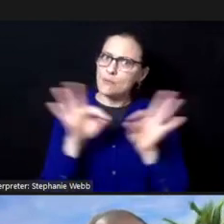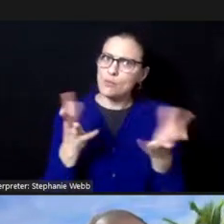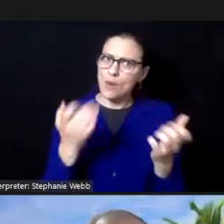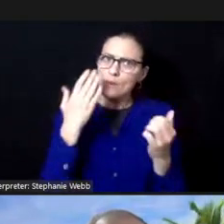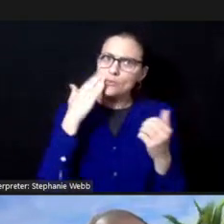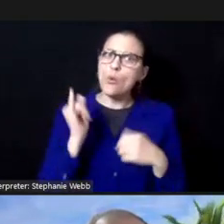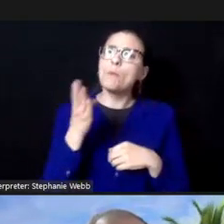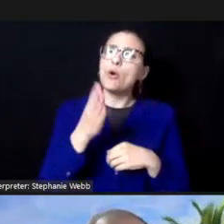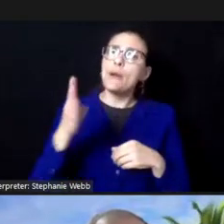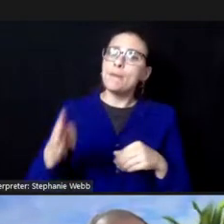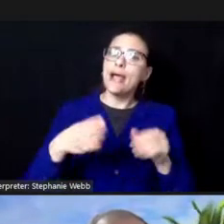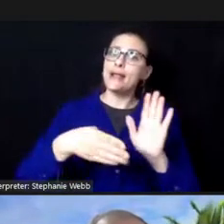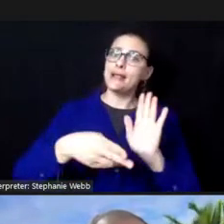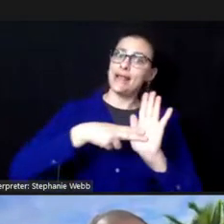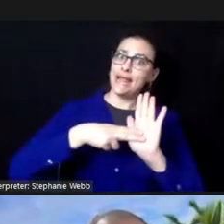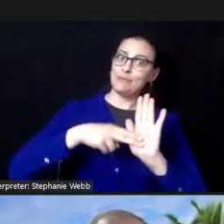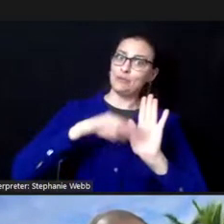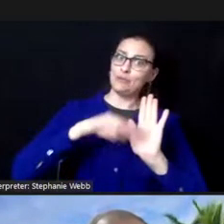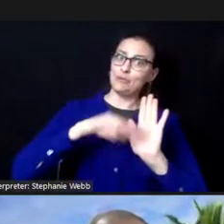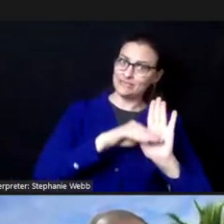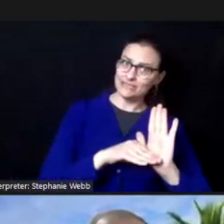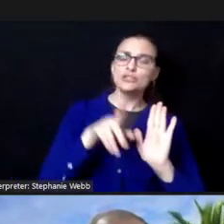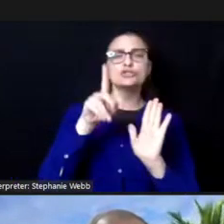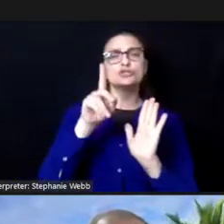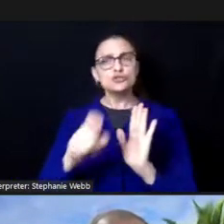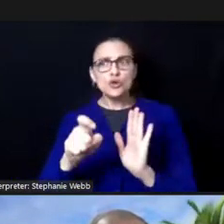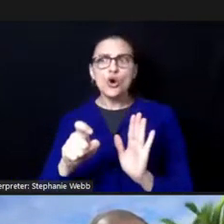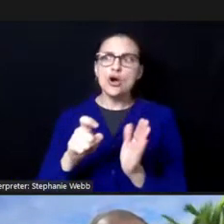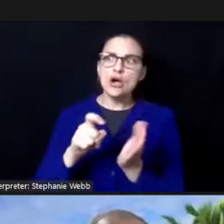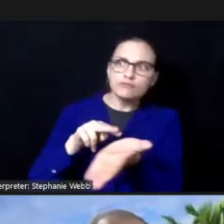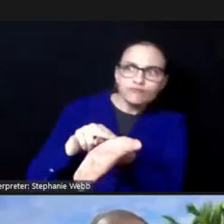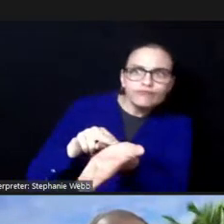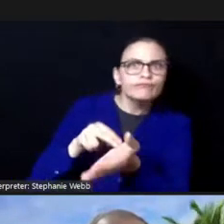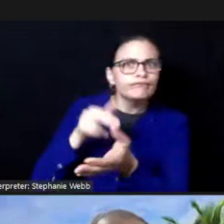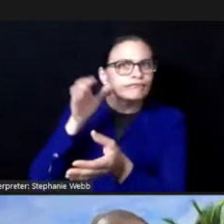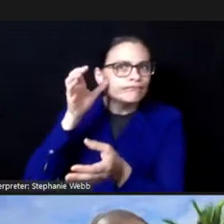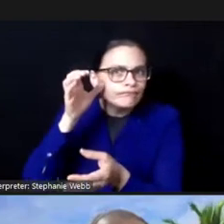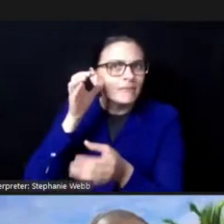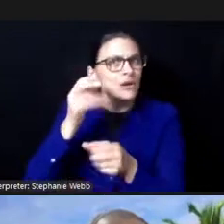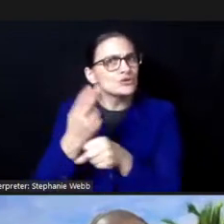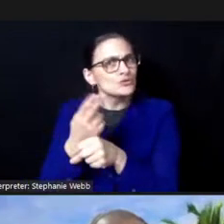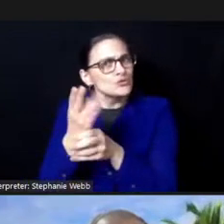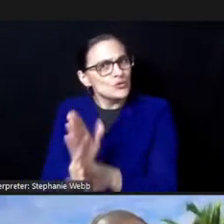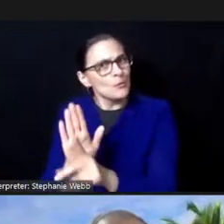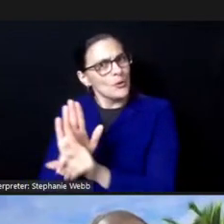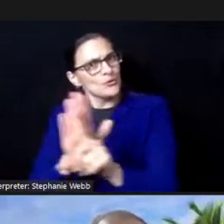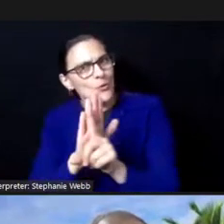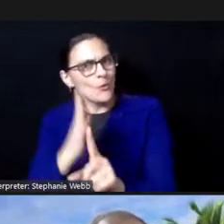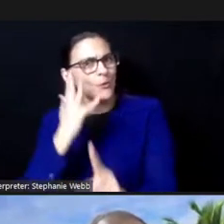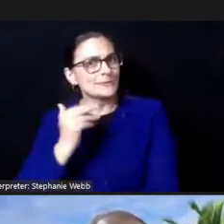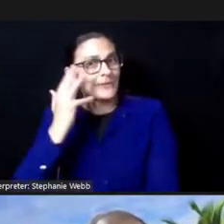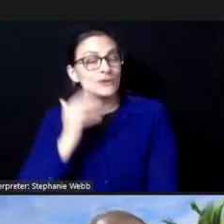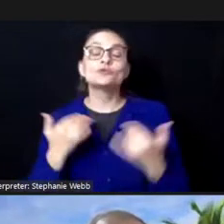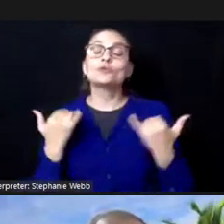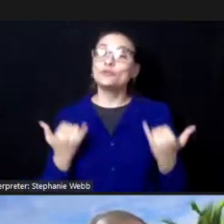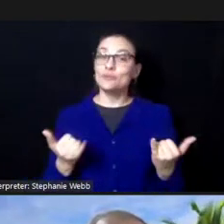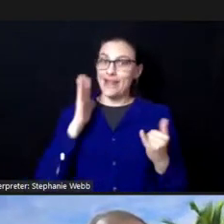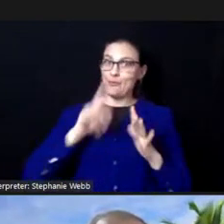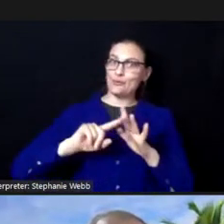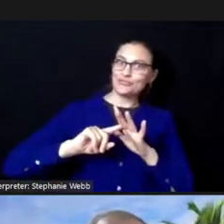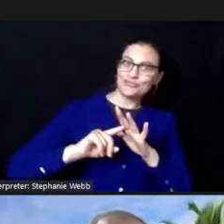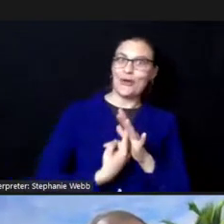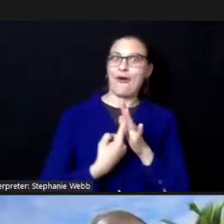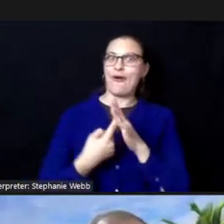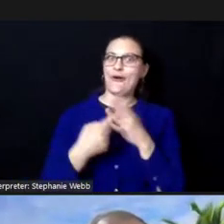consumers, today's hearing will begin with a roundtable discussion with broadband consumers from across the country who recently had a personal